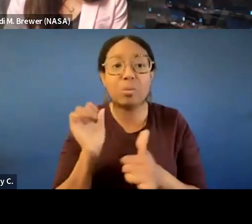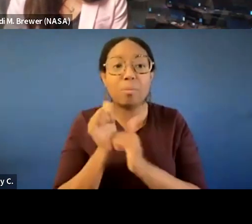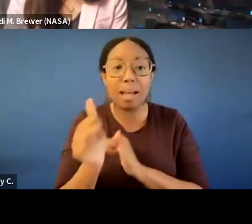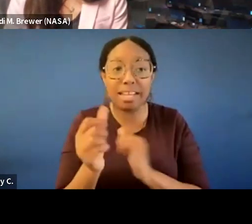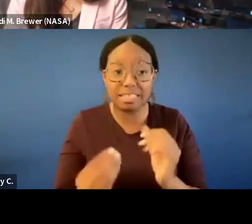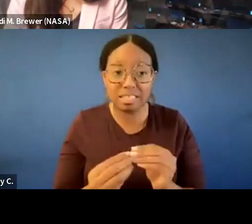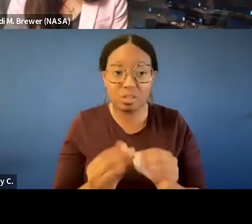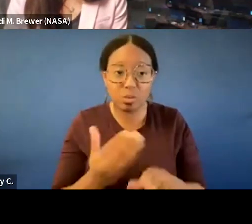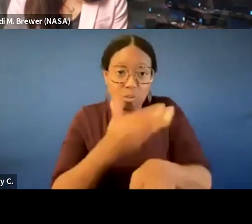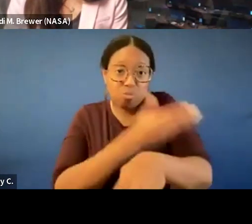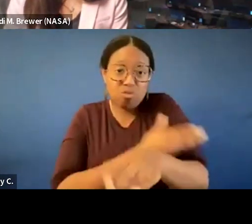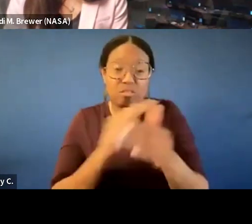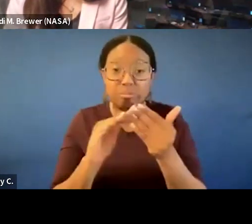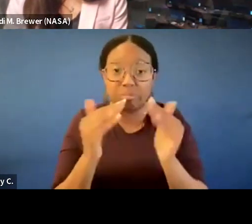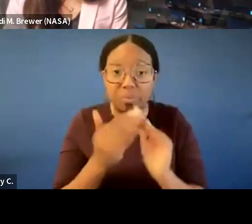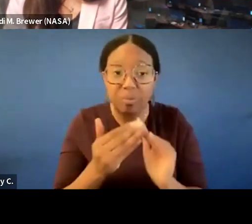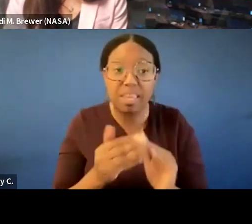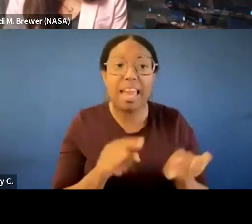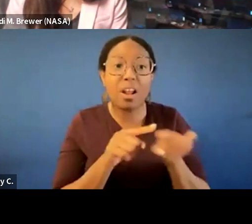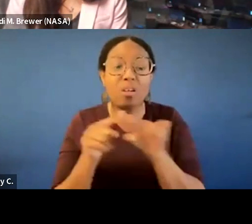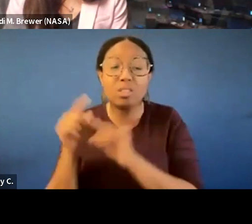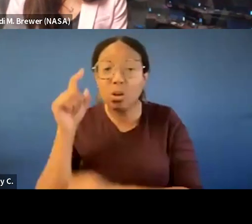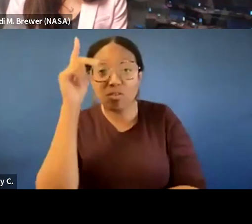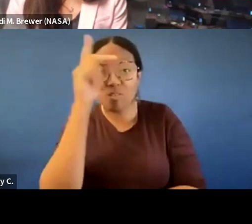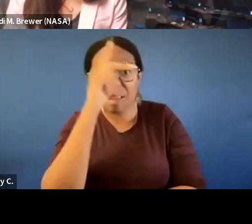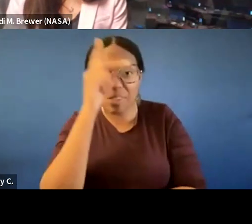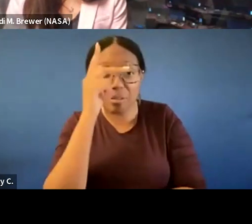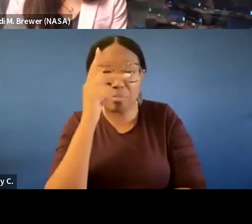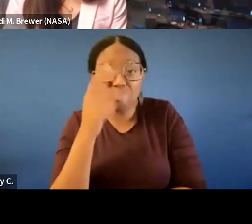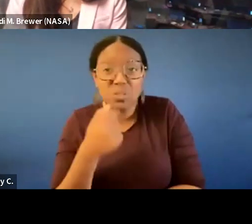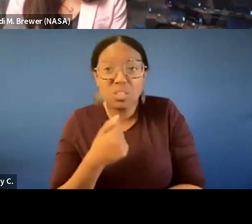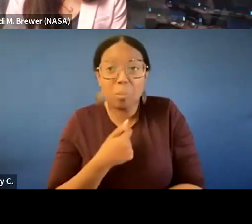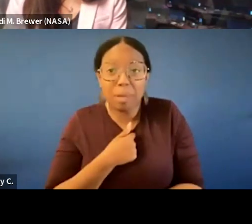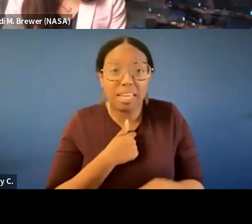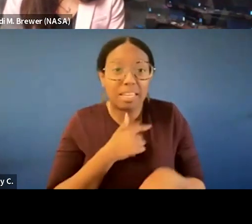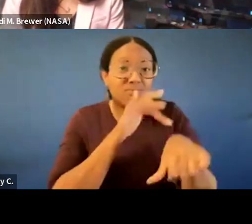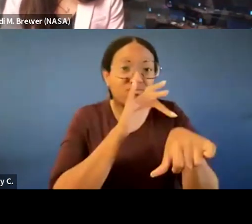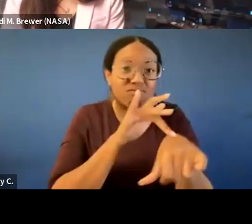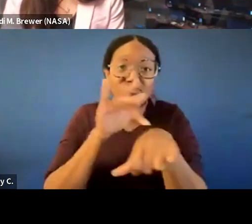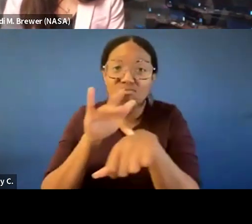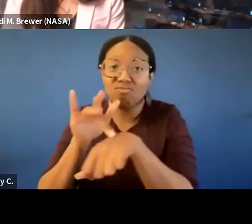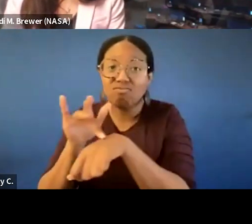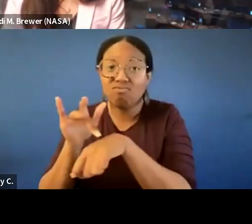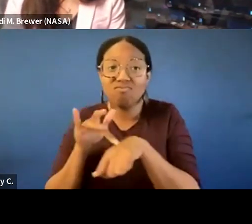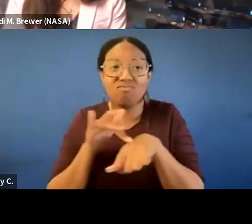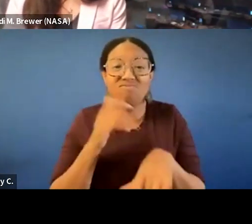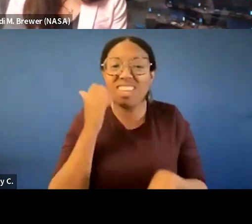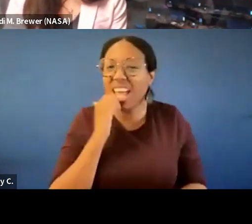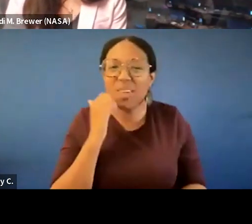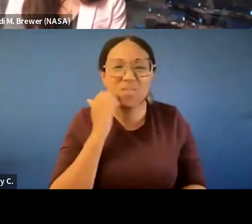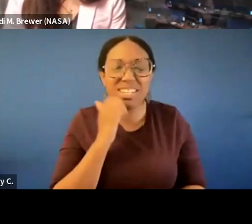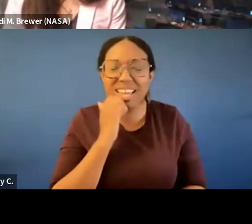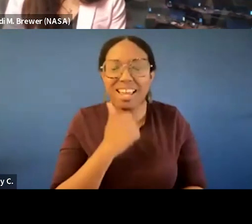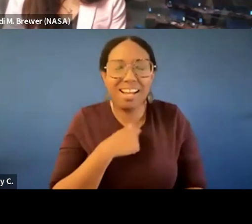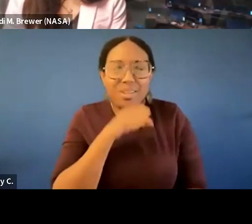then there's philanthropy. So I get to do a little bit of everything every single day. And I love it. I get to work on the business